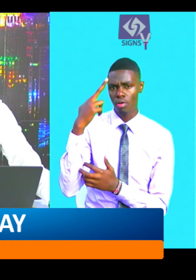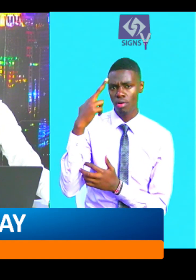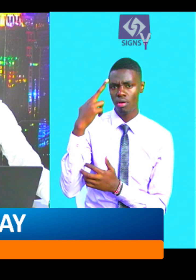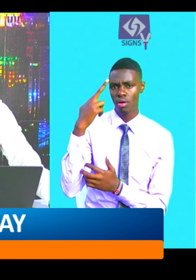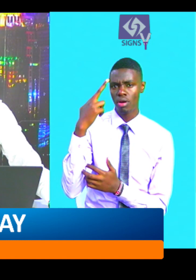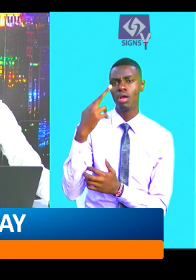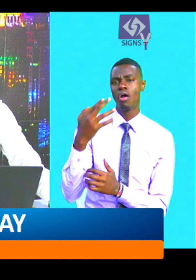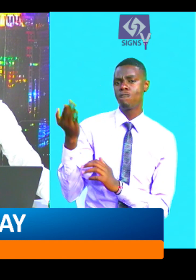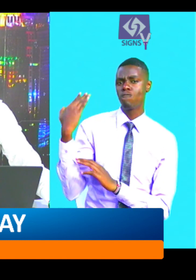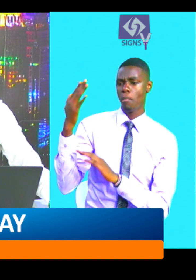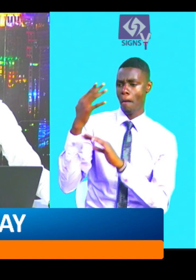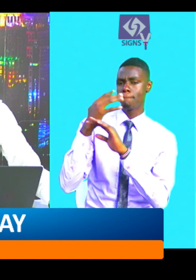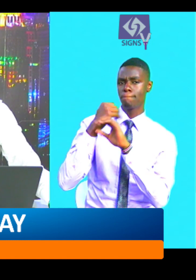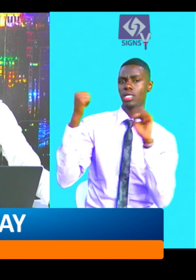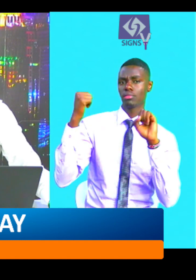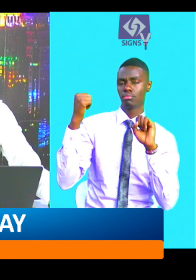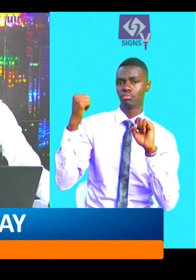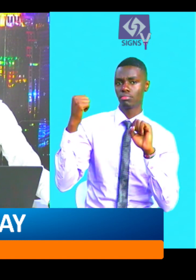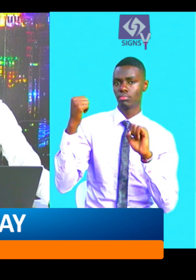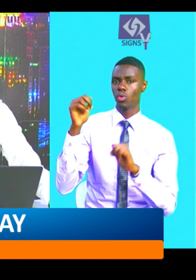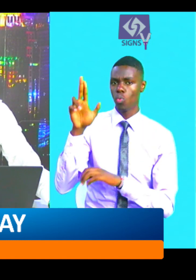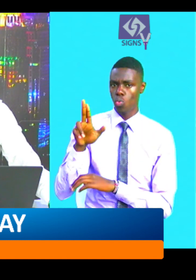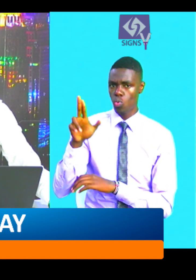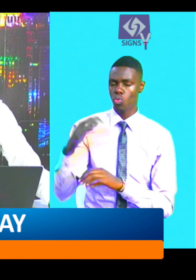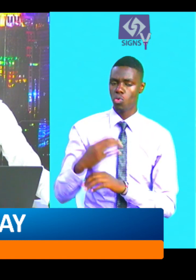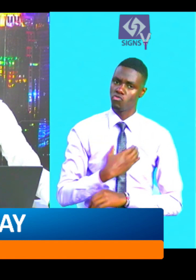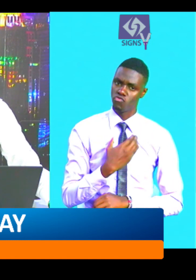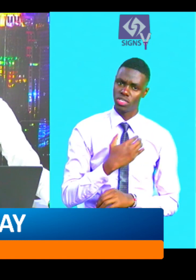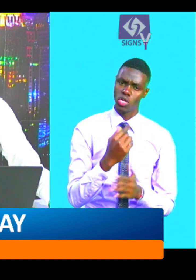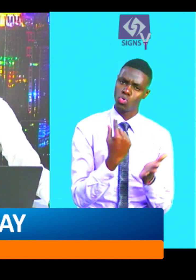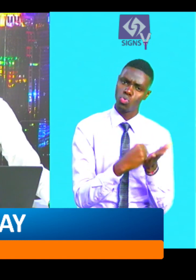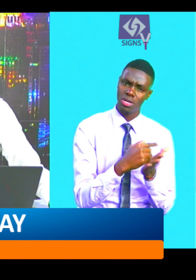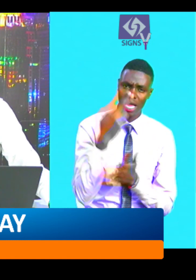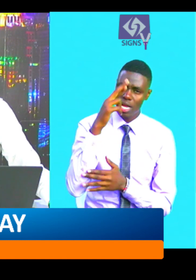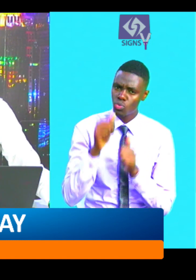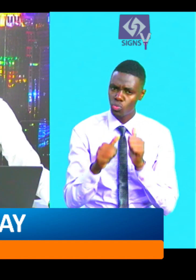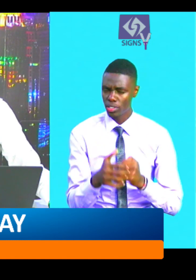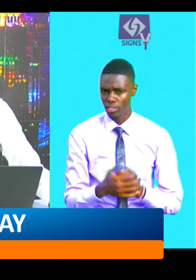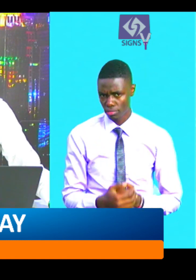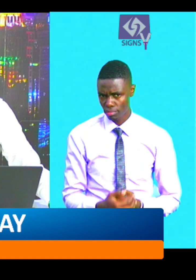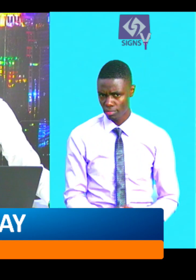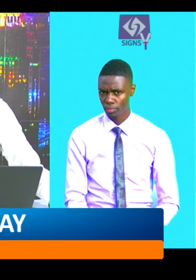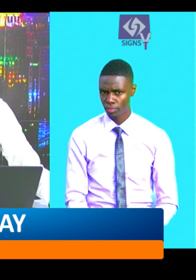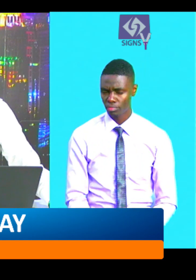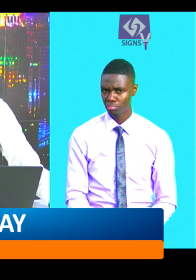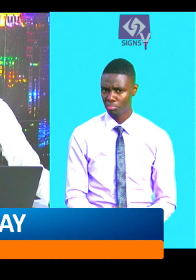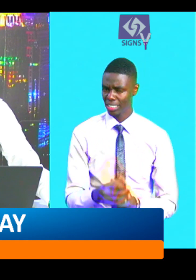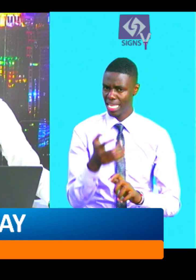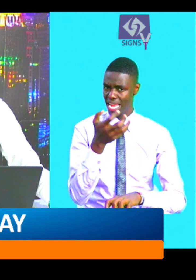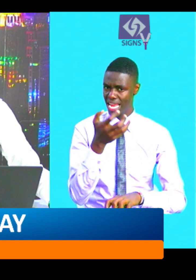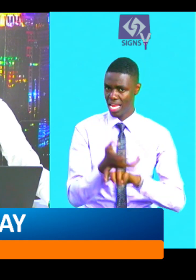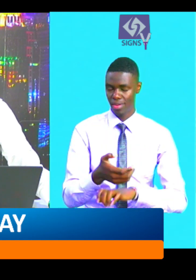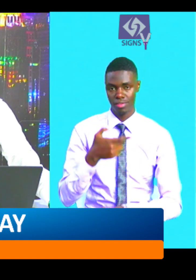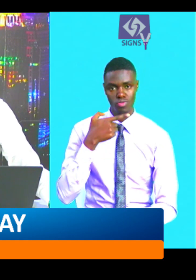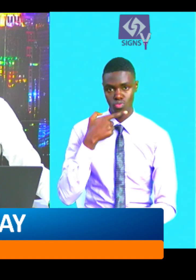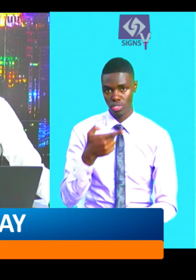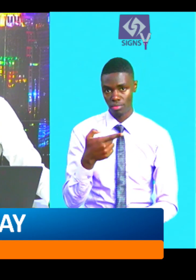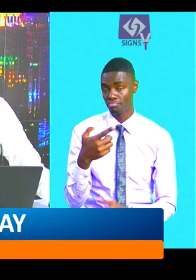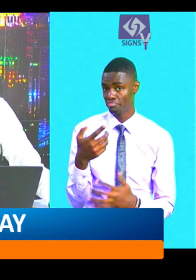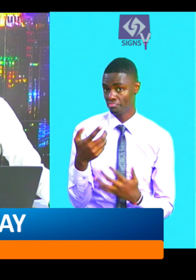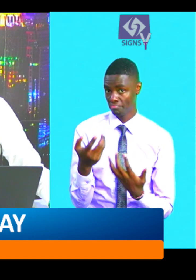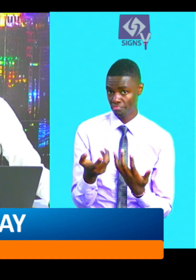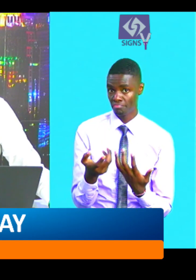From those pictures, what would you think that would have been the reason of former President Uhuru Kenyatta